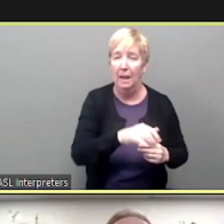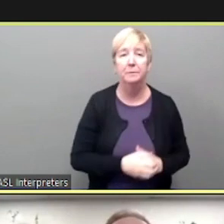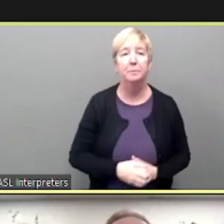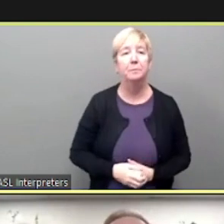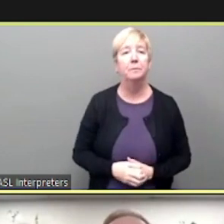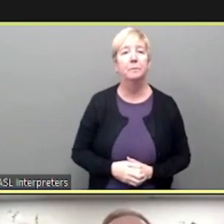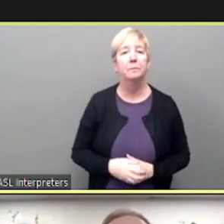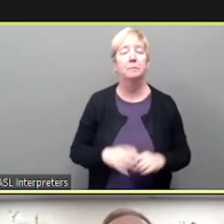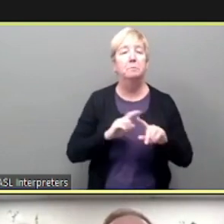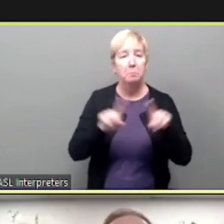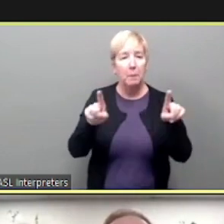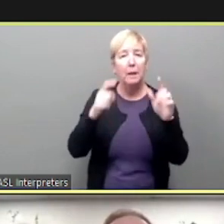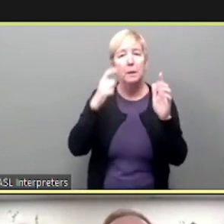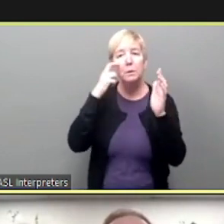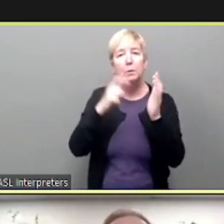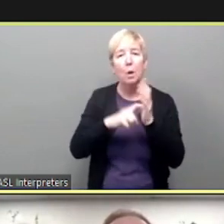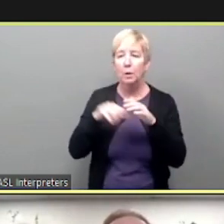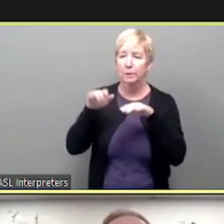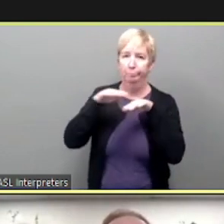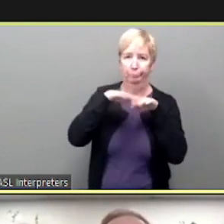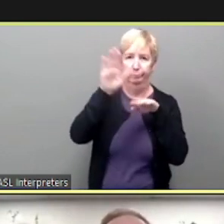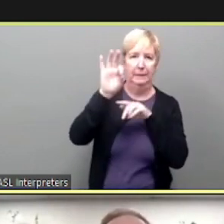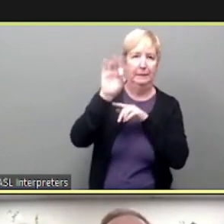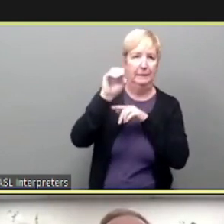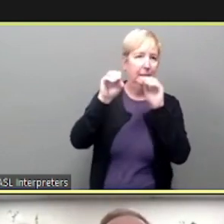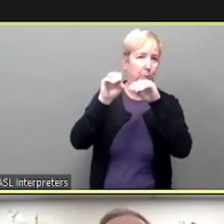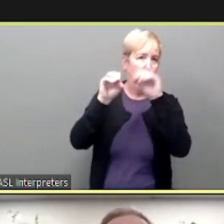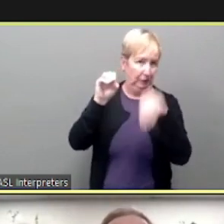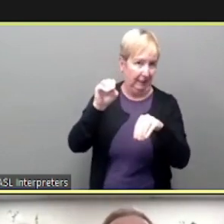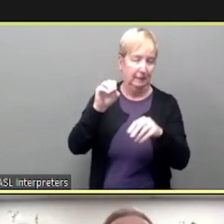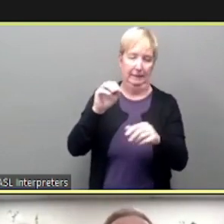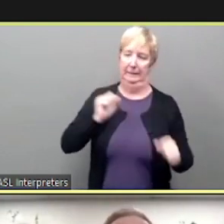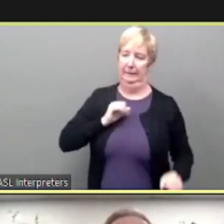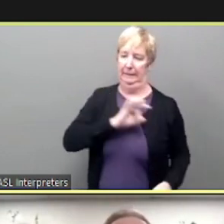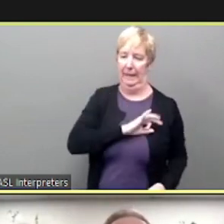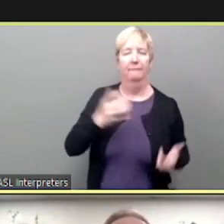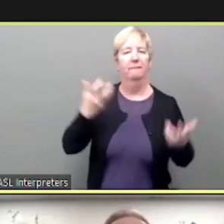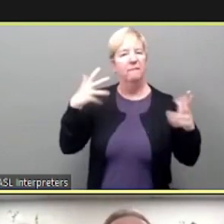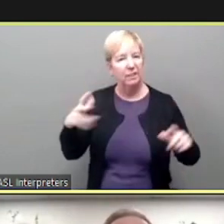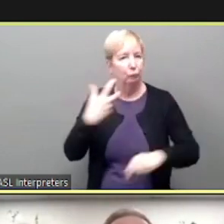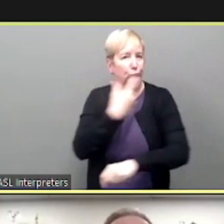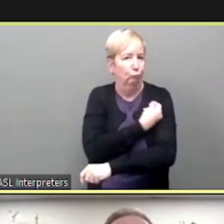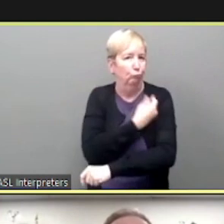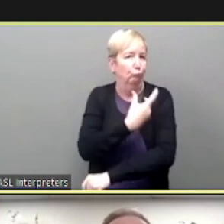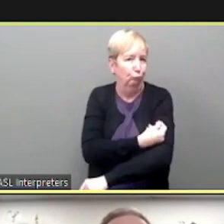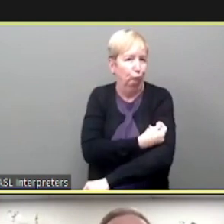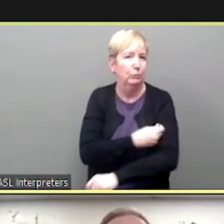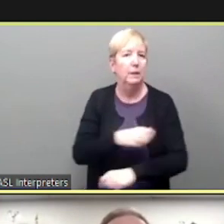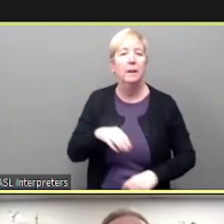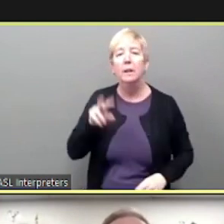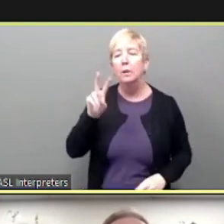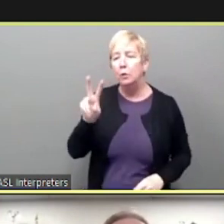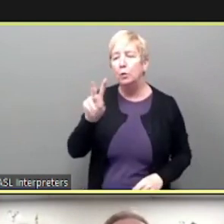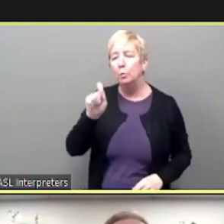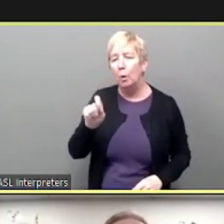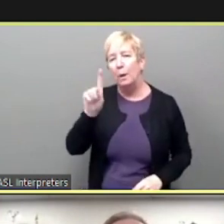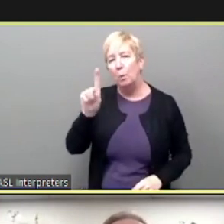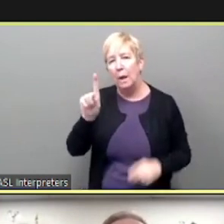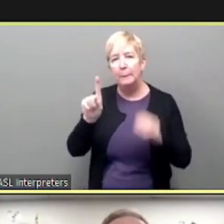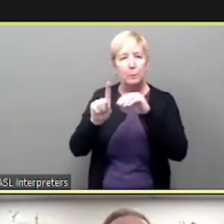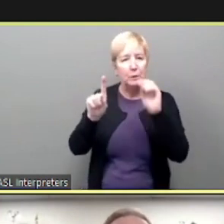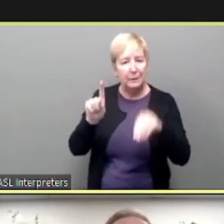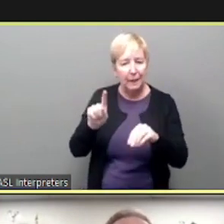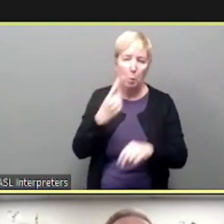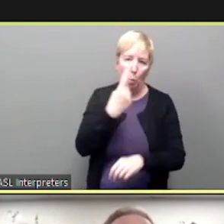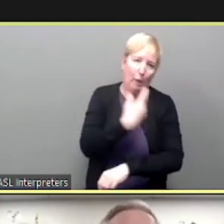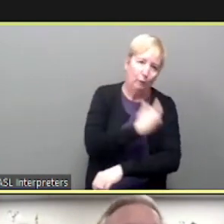see that not over 90% of employees are fully vaccinated, 2.1%. So similar to nursing homes, and we do